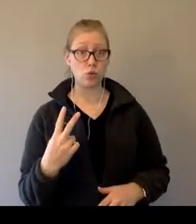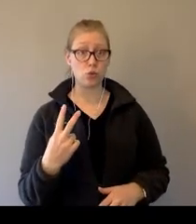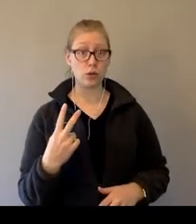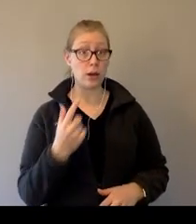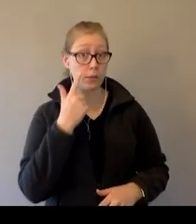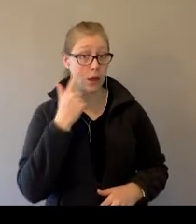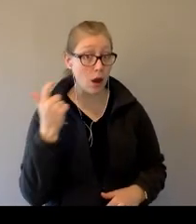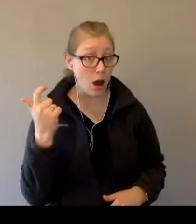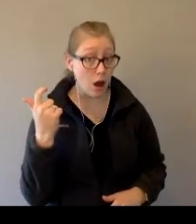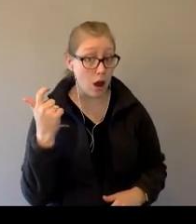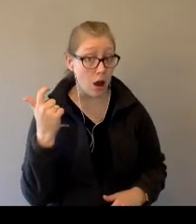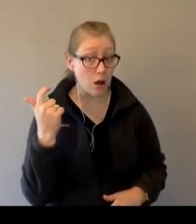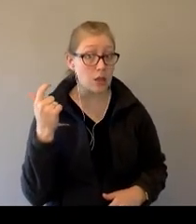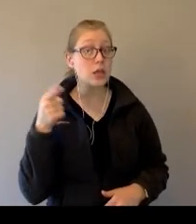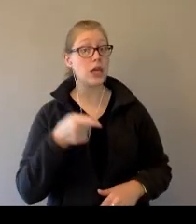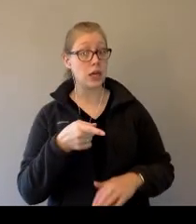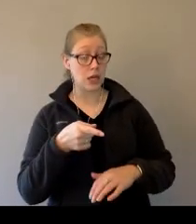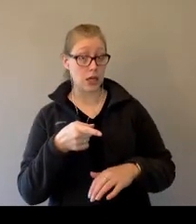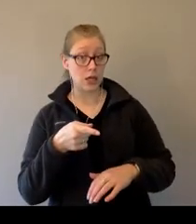Because it